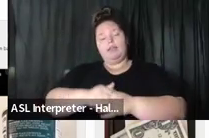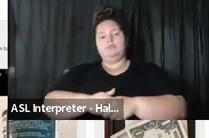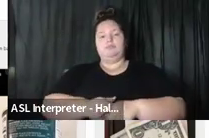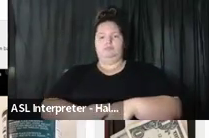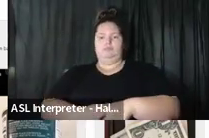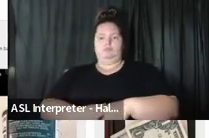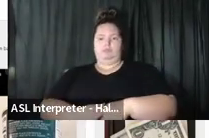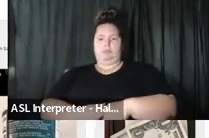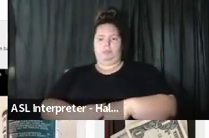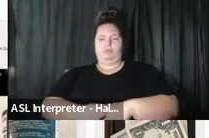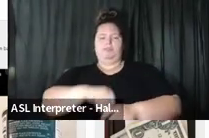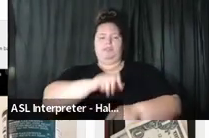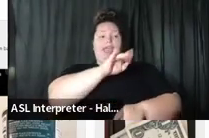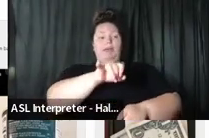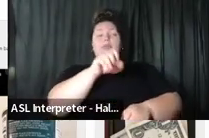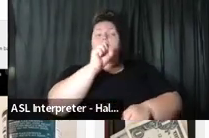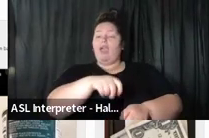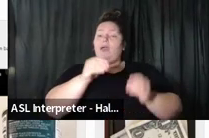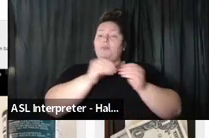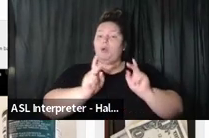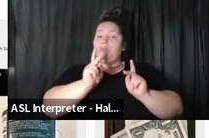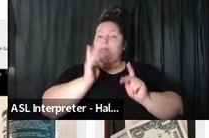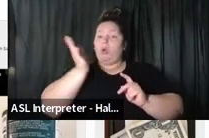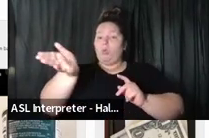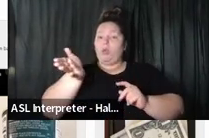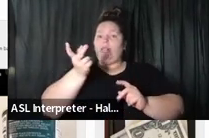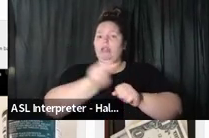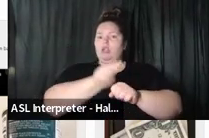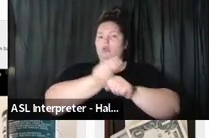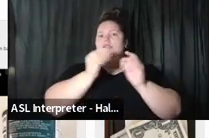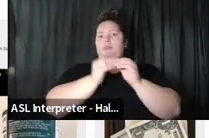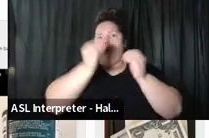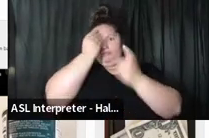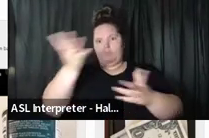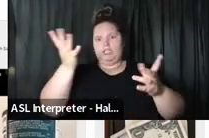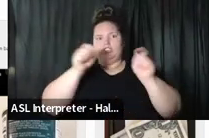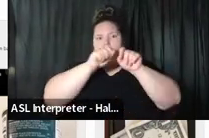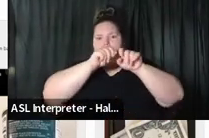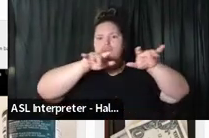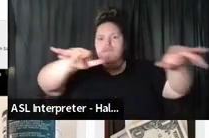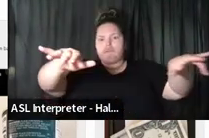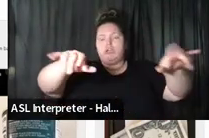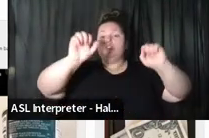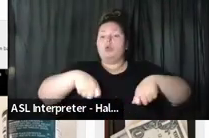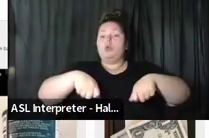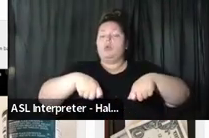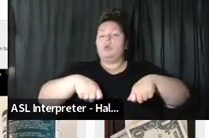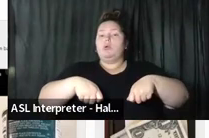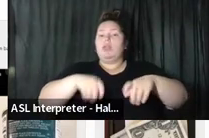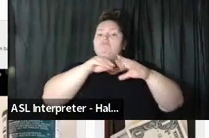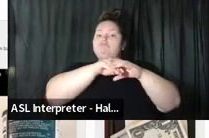and the more people that use it, the more information is going to be out there. So you can always like input your own data too to help other